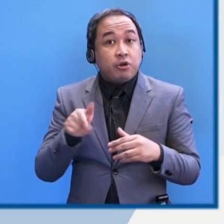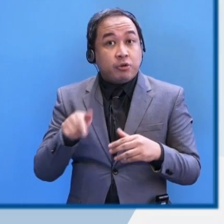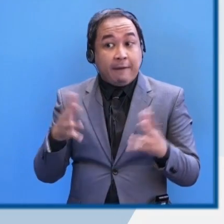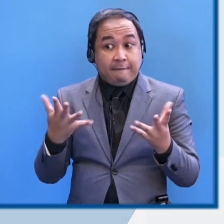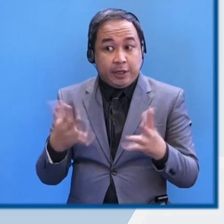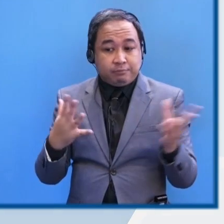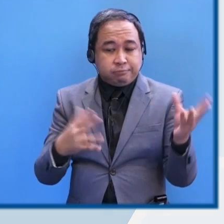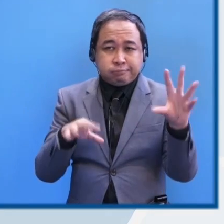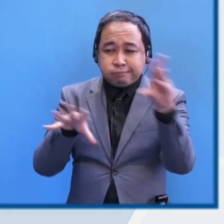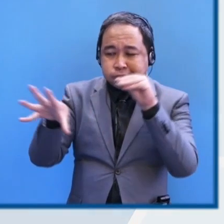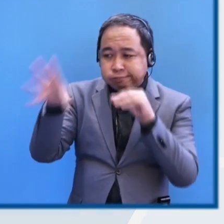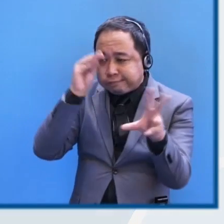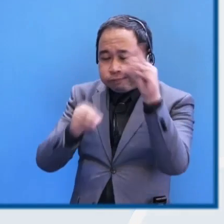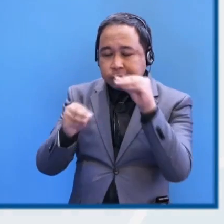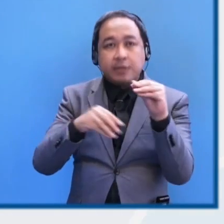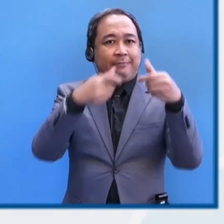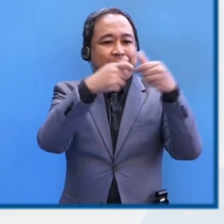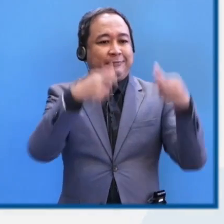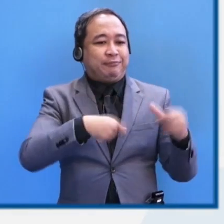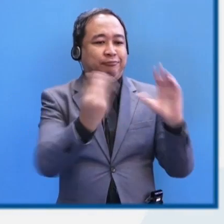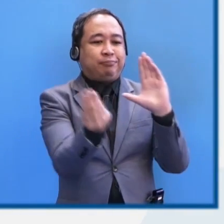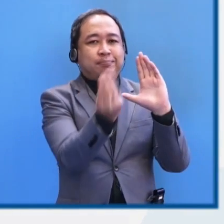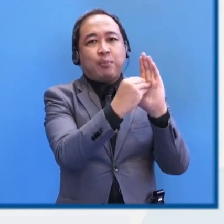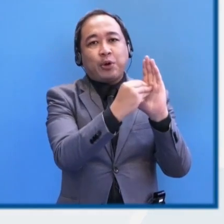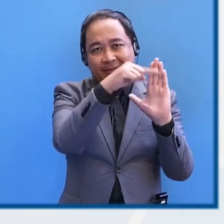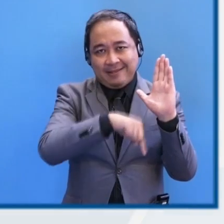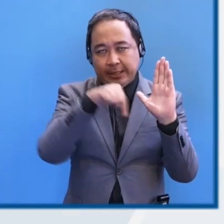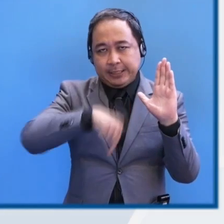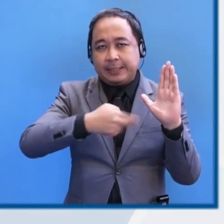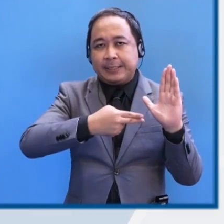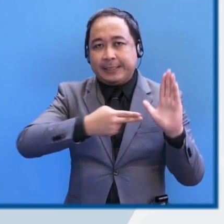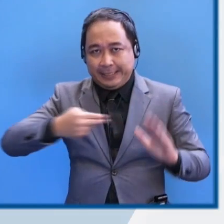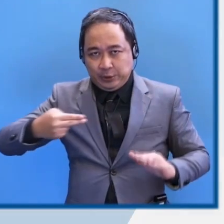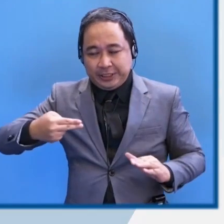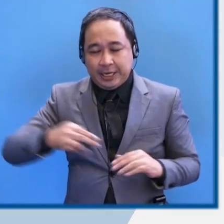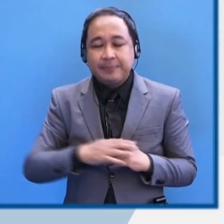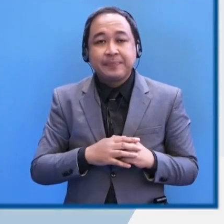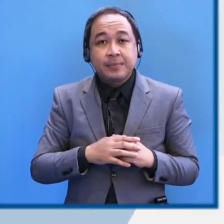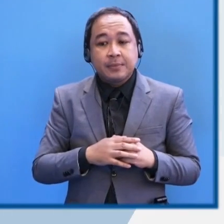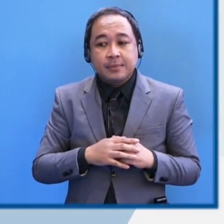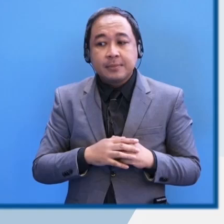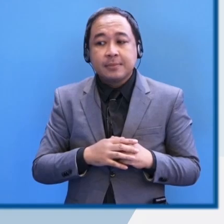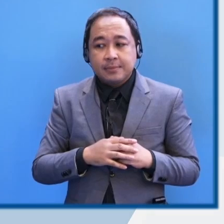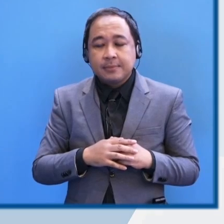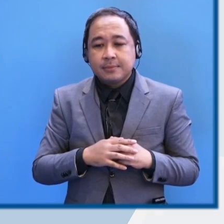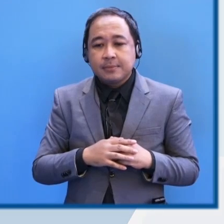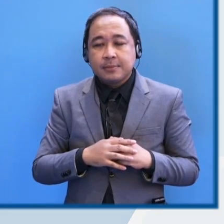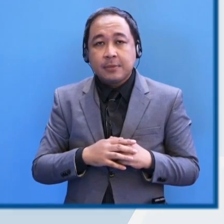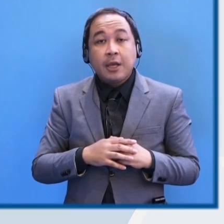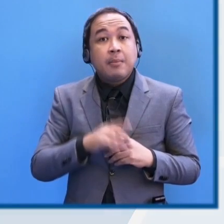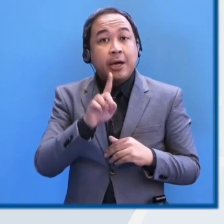was shared at the national level. I'll come back to that in 30 seconds. But what also, we actually came up with a global